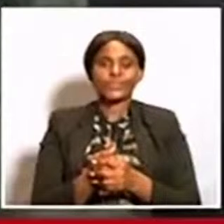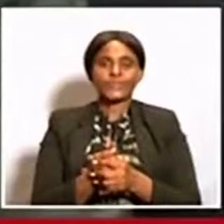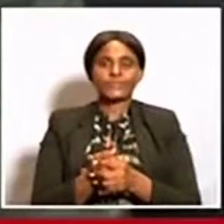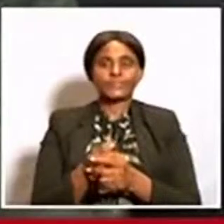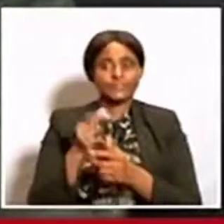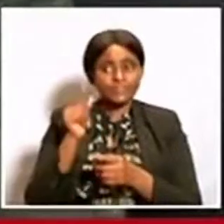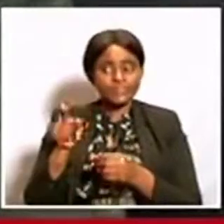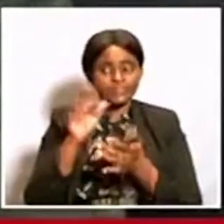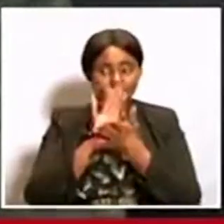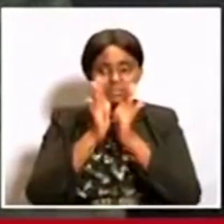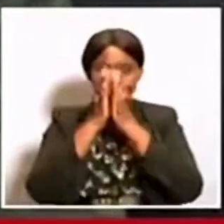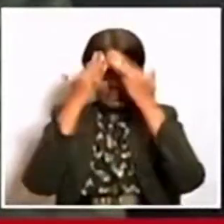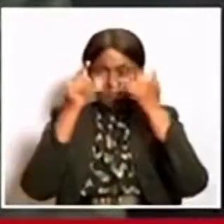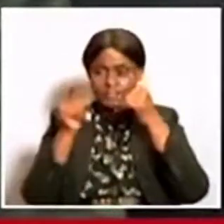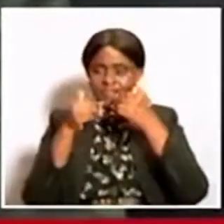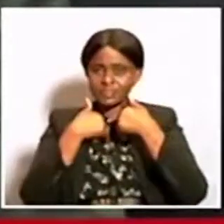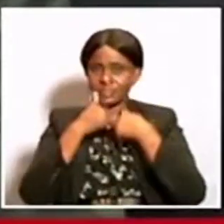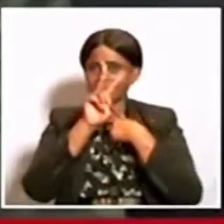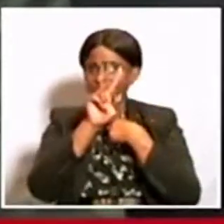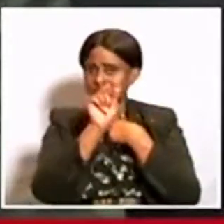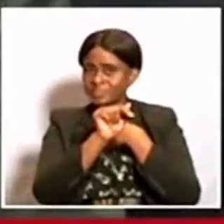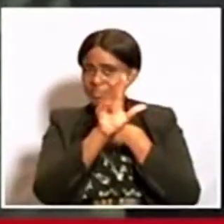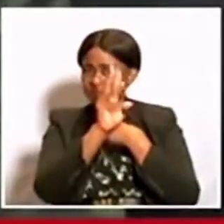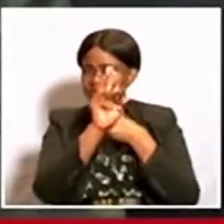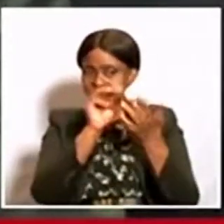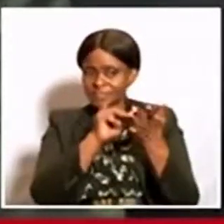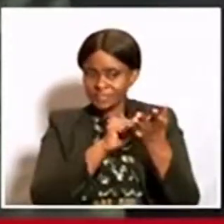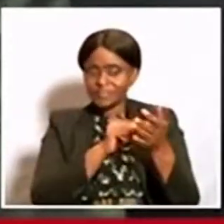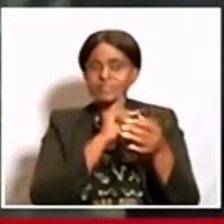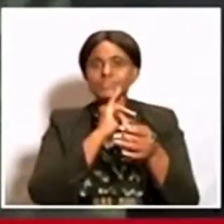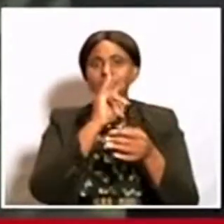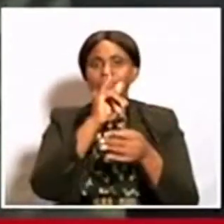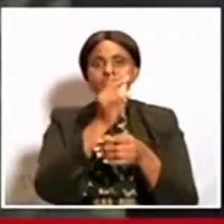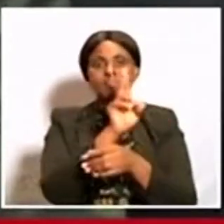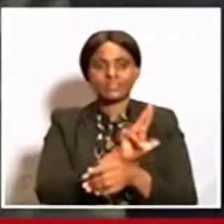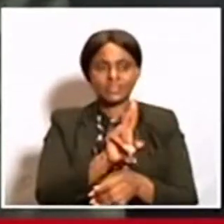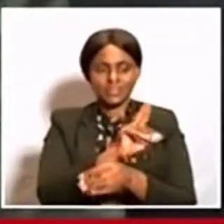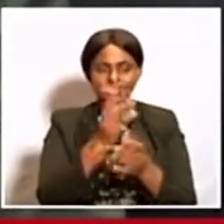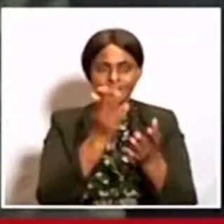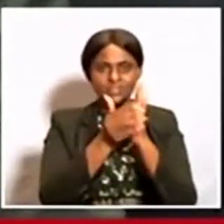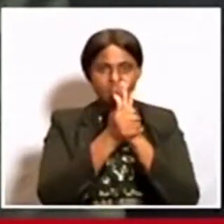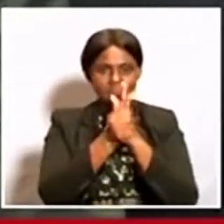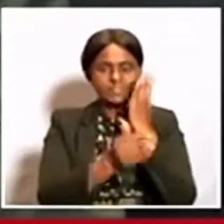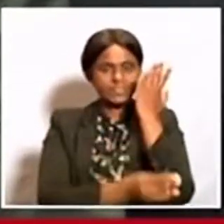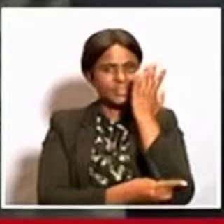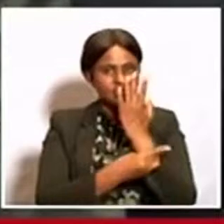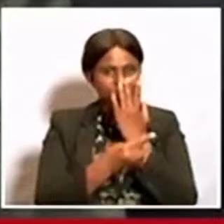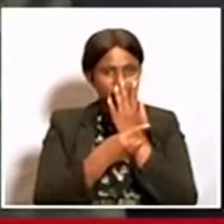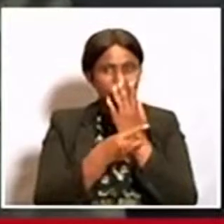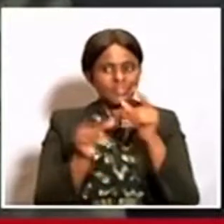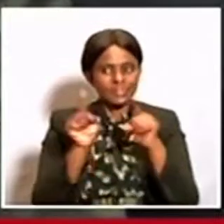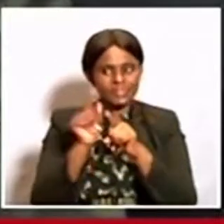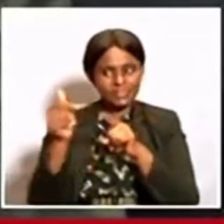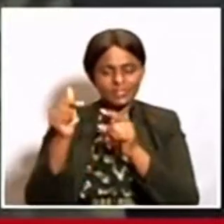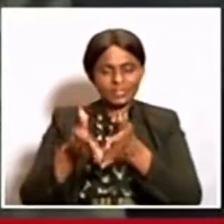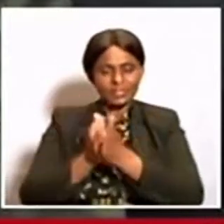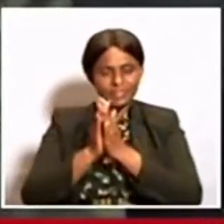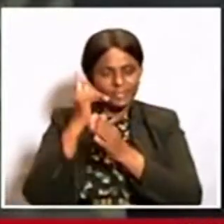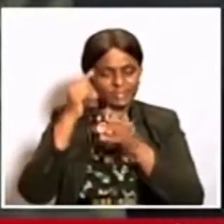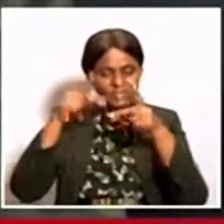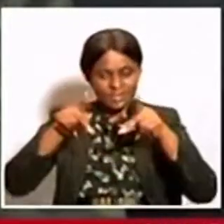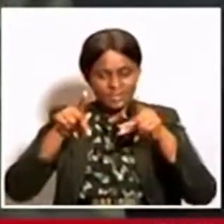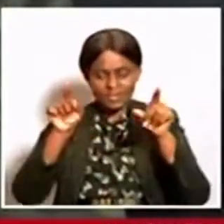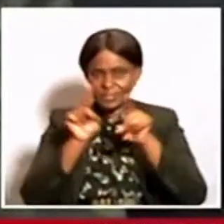You realize you had 2.6 million still outstanding on skills development. And you ask for permission